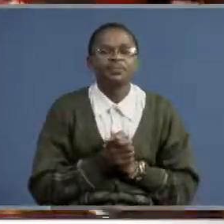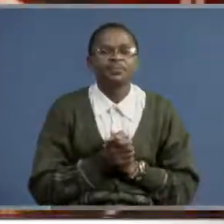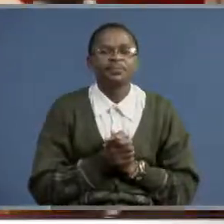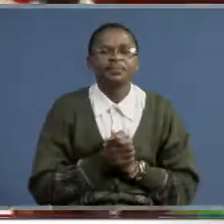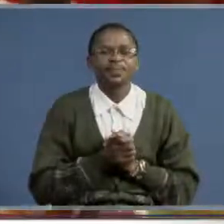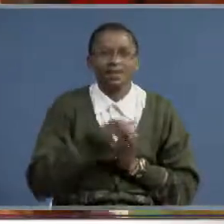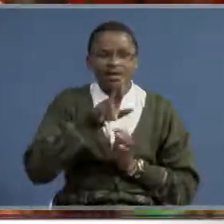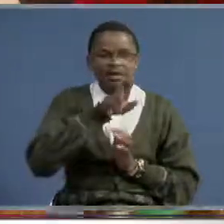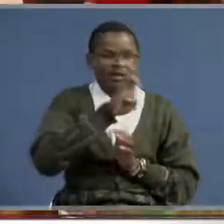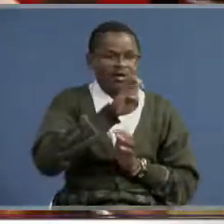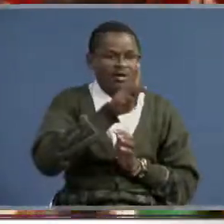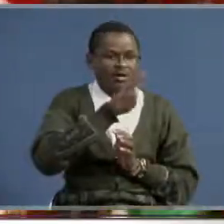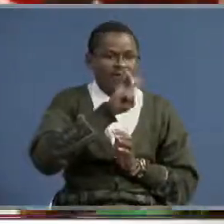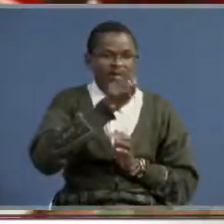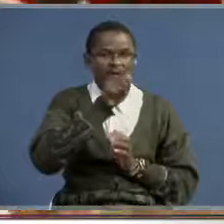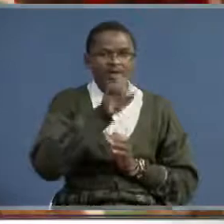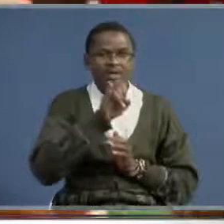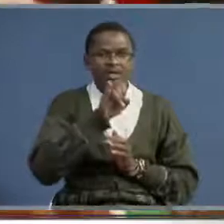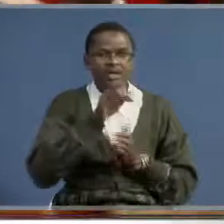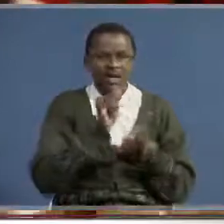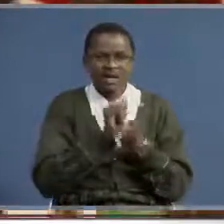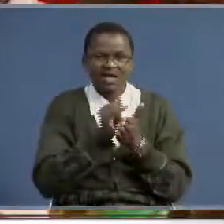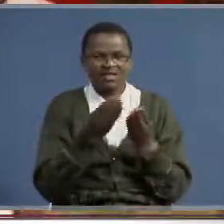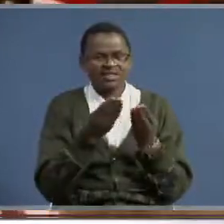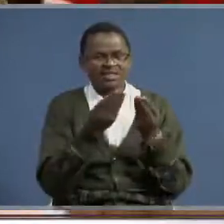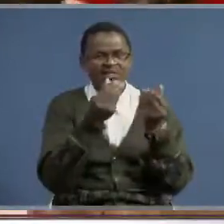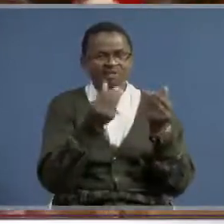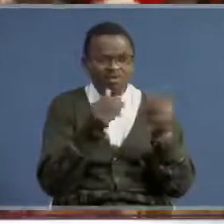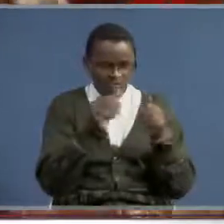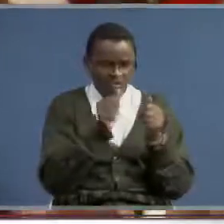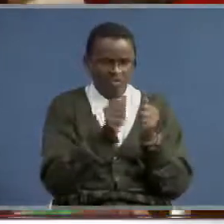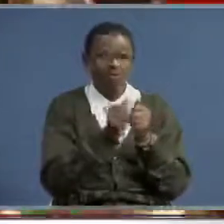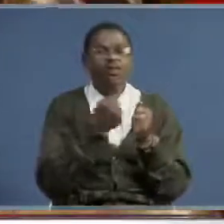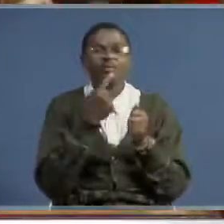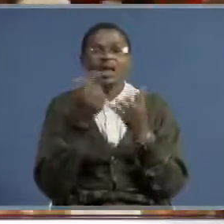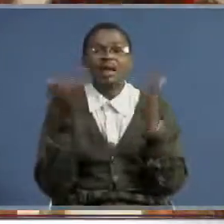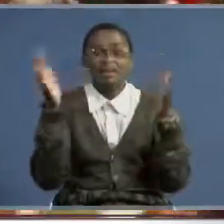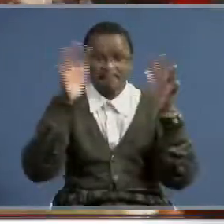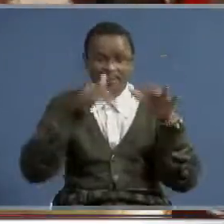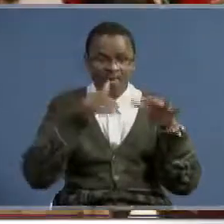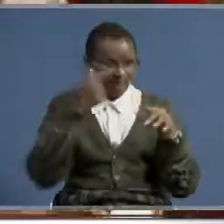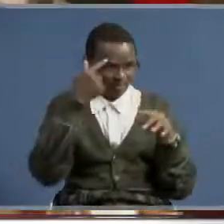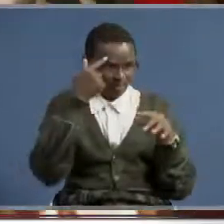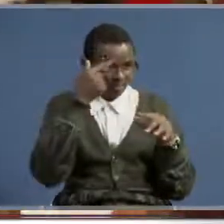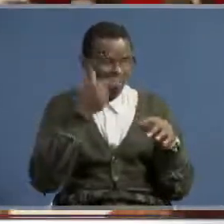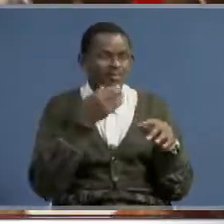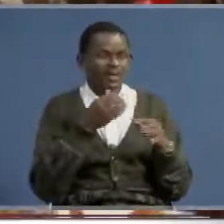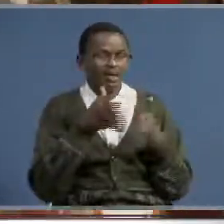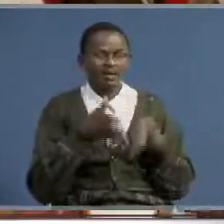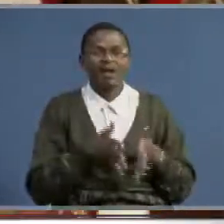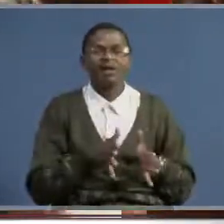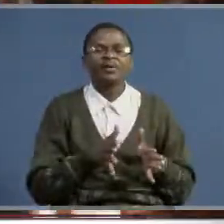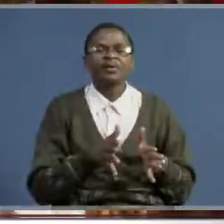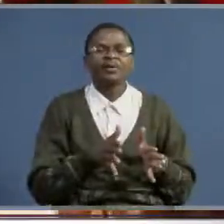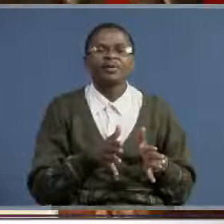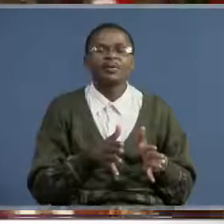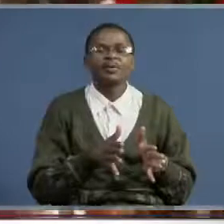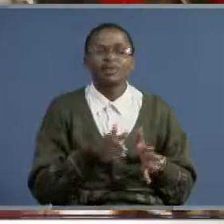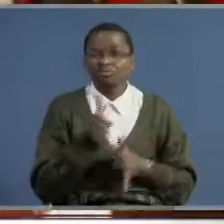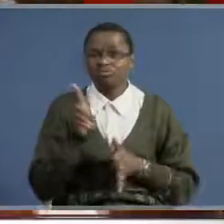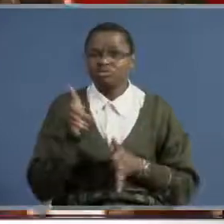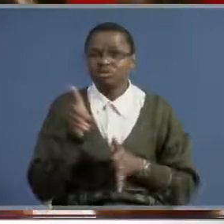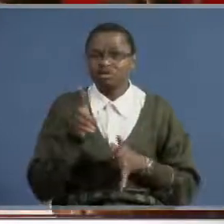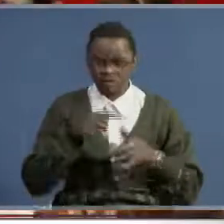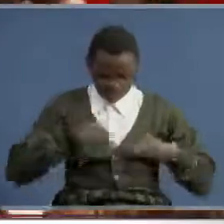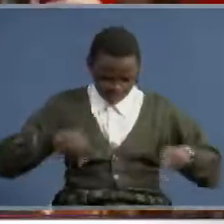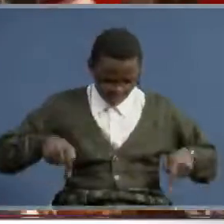Leketio defines women as it acts as a symbol of respect and it helps bringing back the shape of womb after giving birth. Christine Bates says the belt